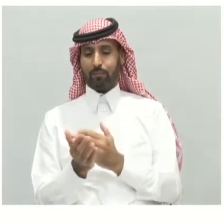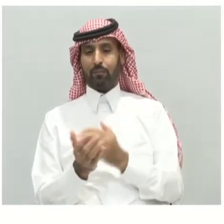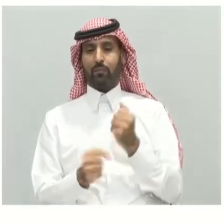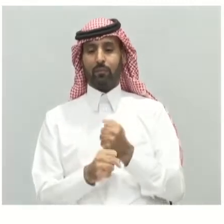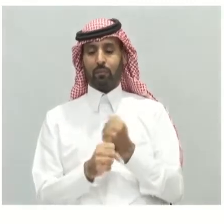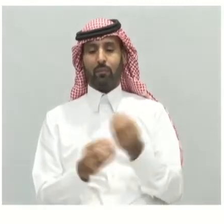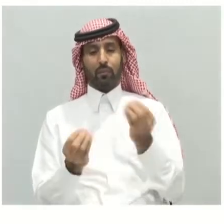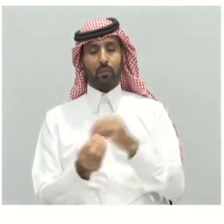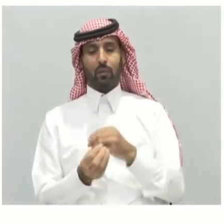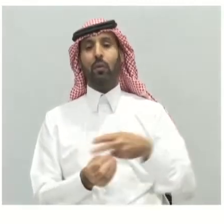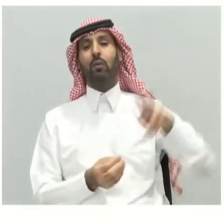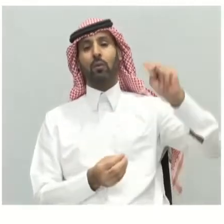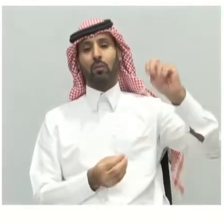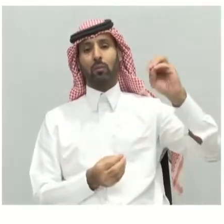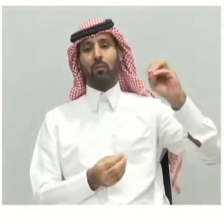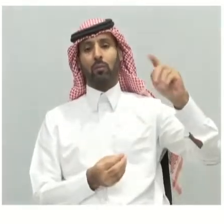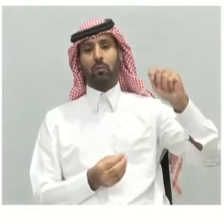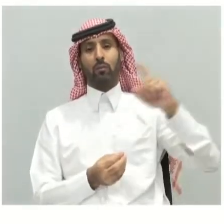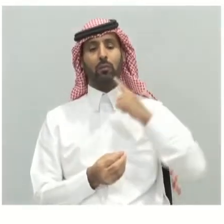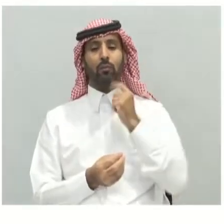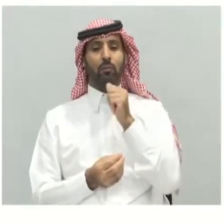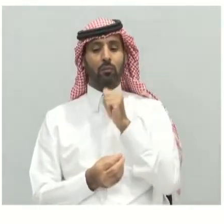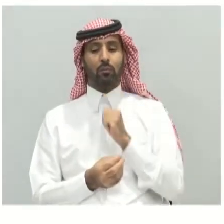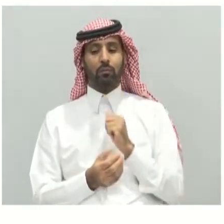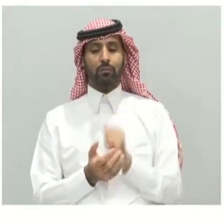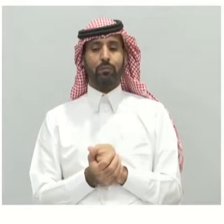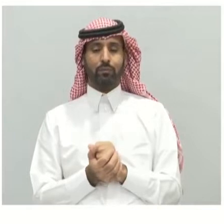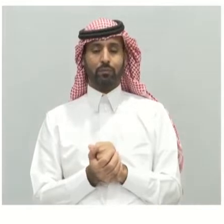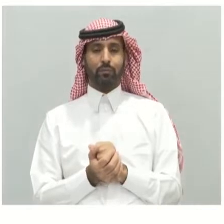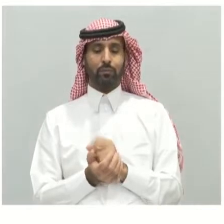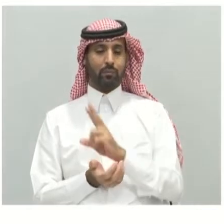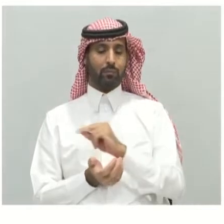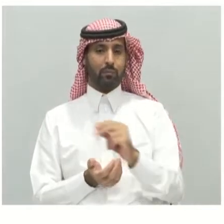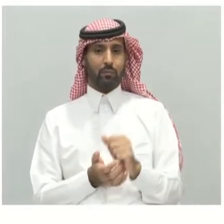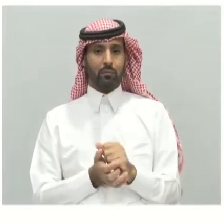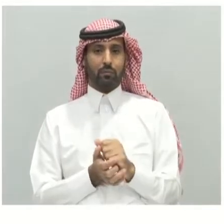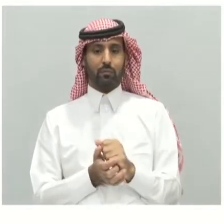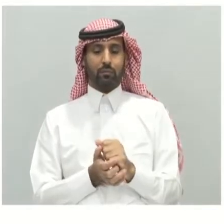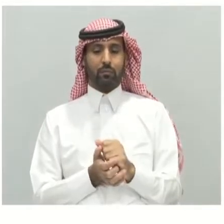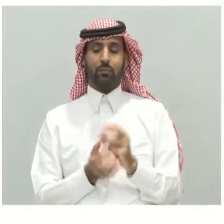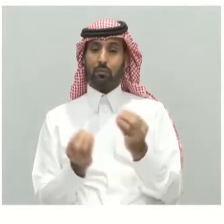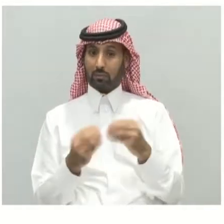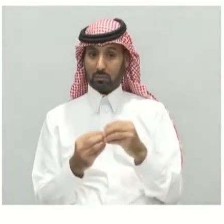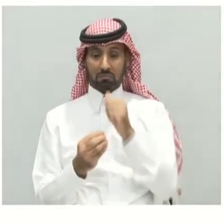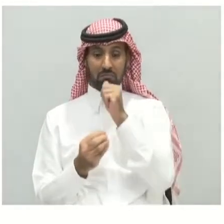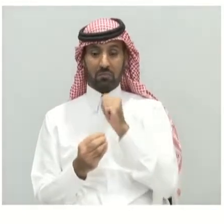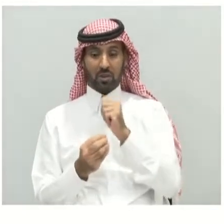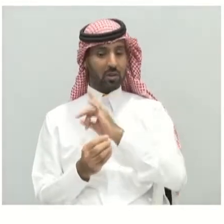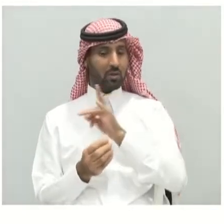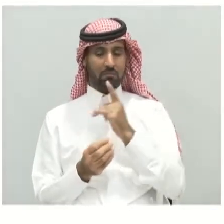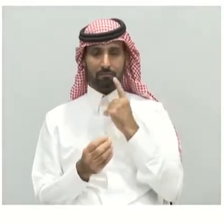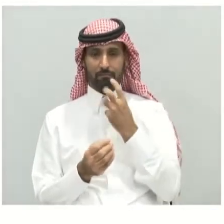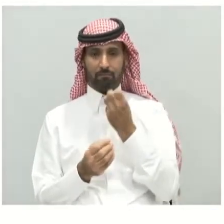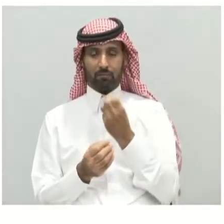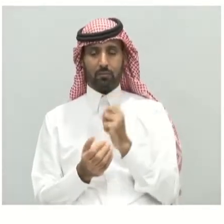add not. Okay? She was not happy. or you were not